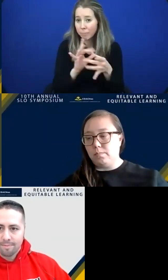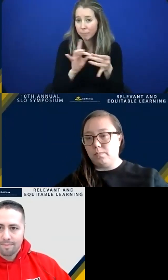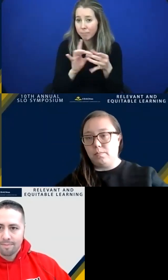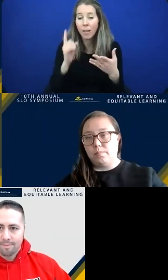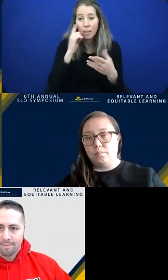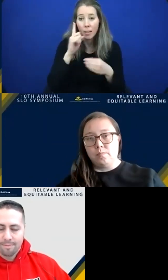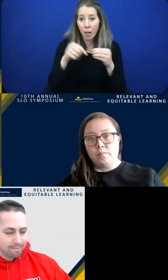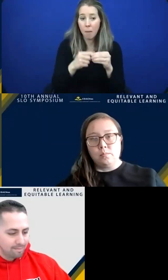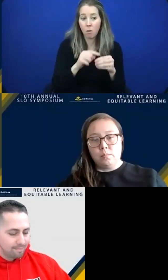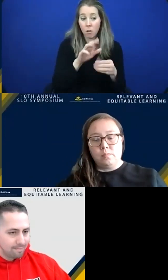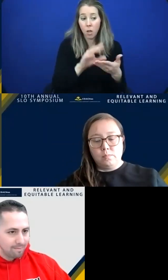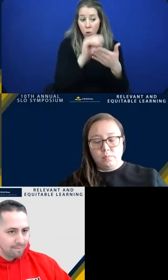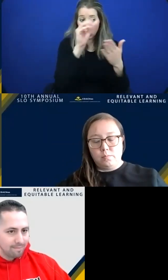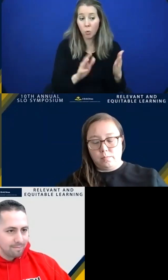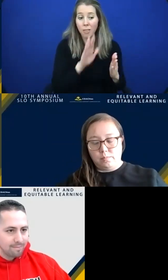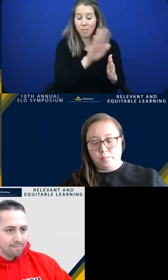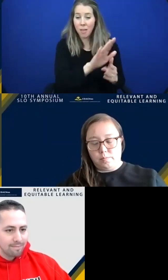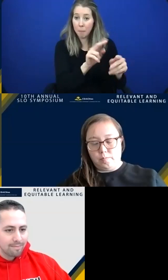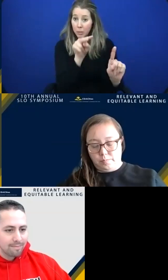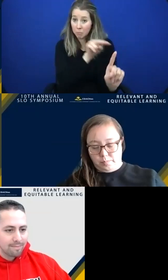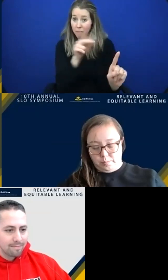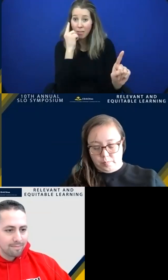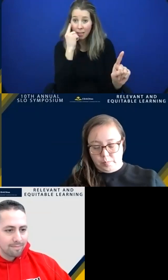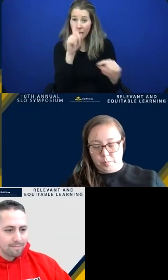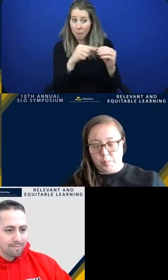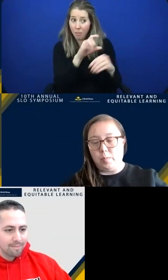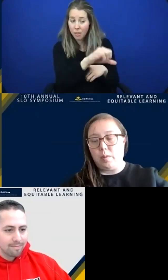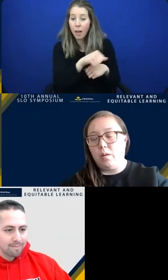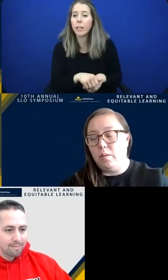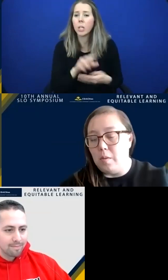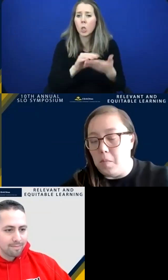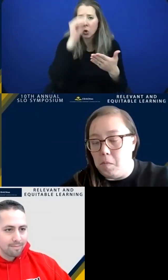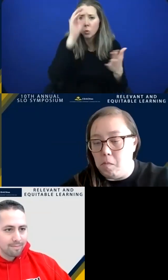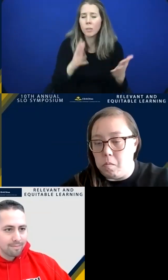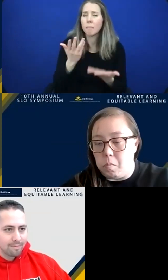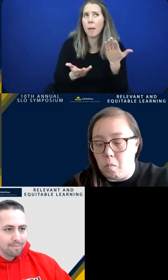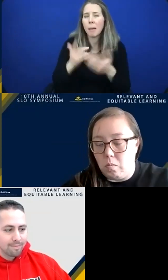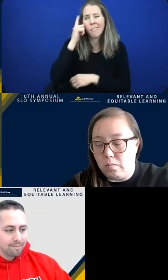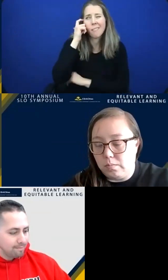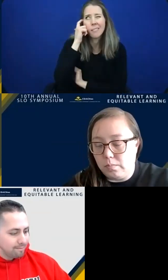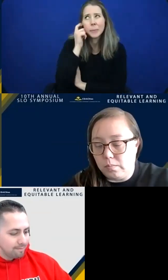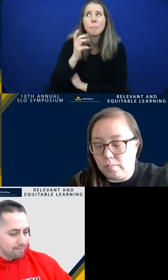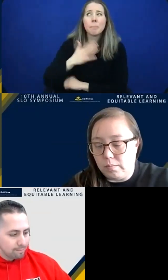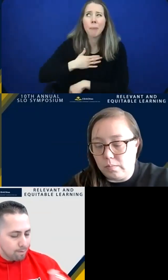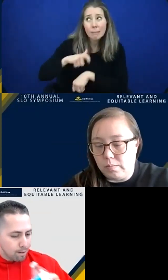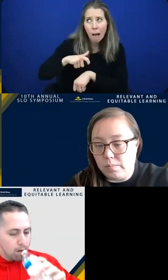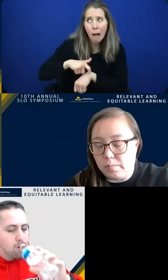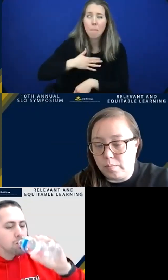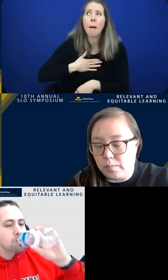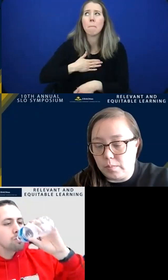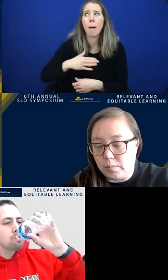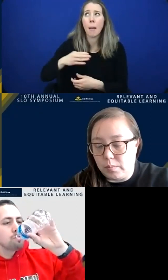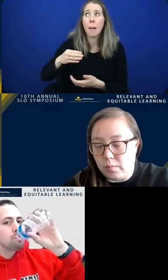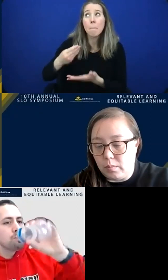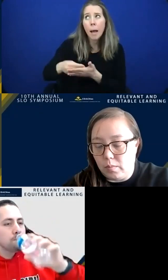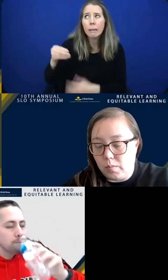student's perspective. Think about students who may be skeptical about, you know, why am I going to spend my time and my money and my